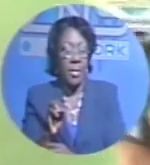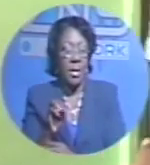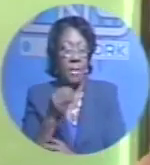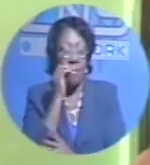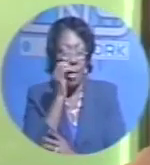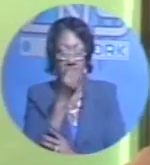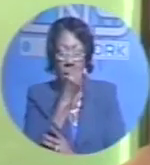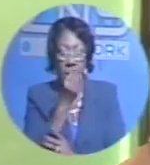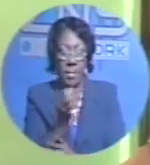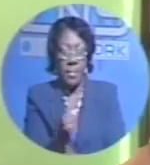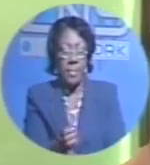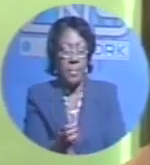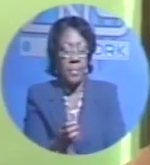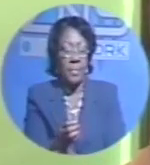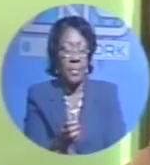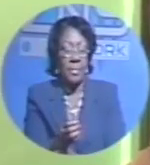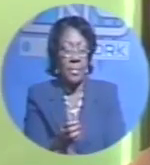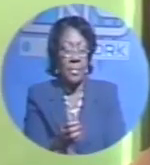flower?